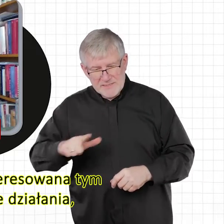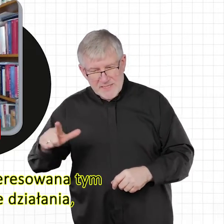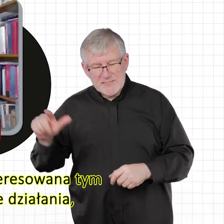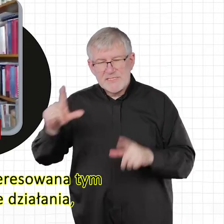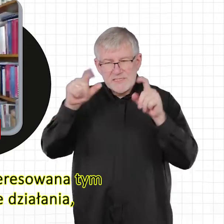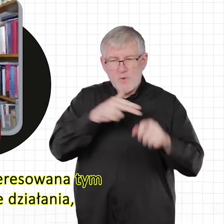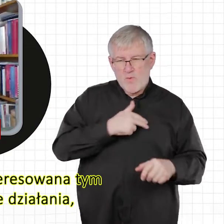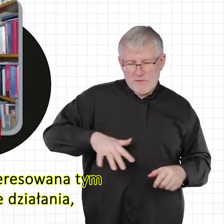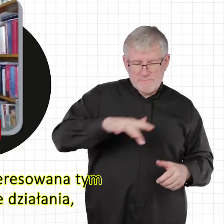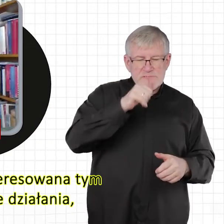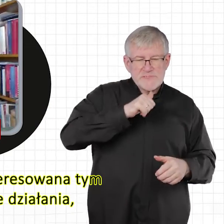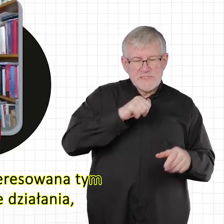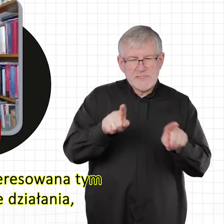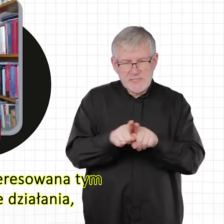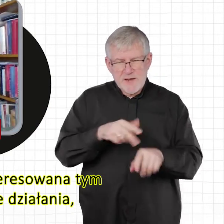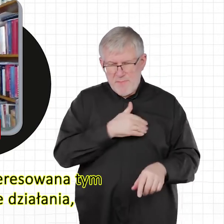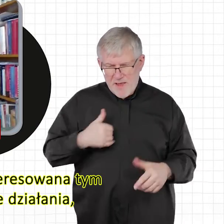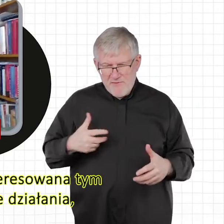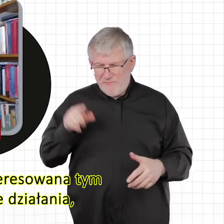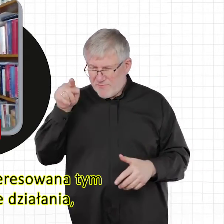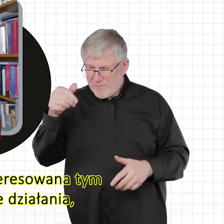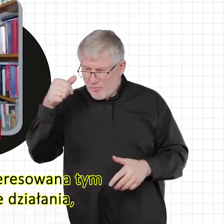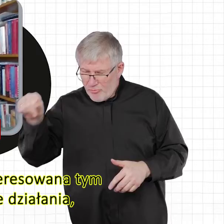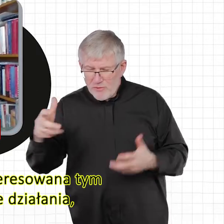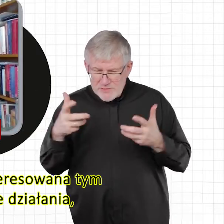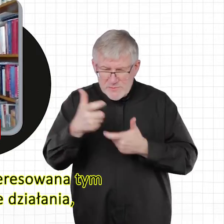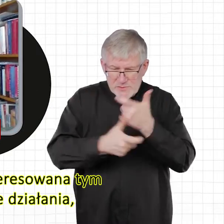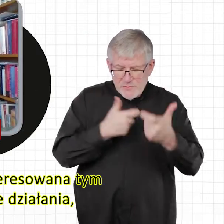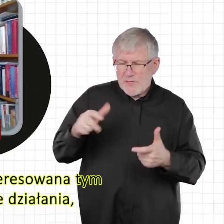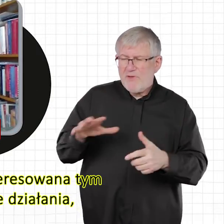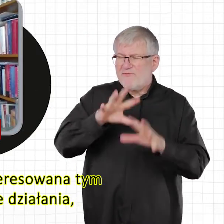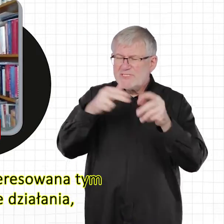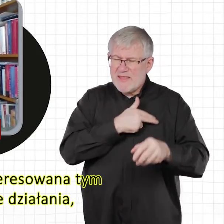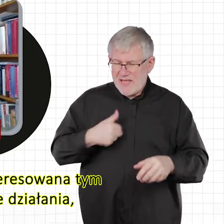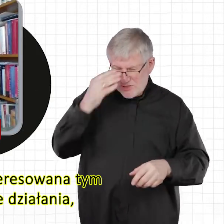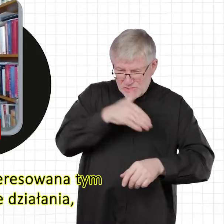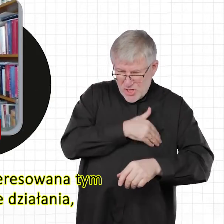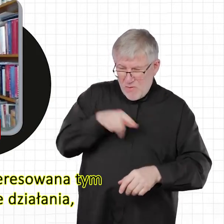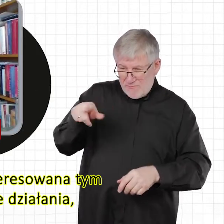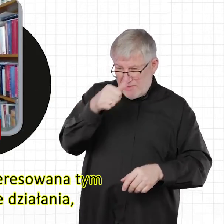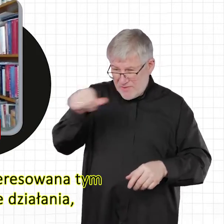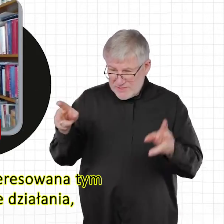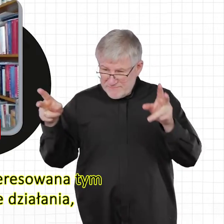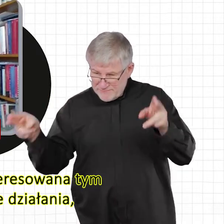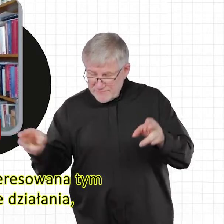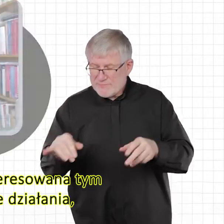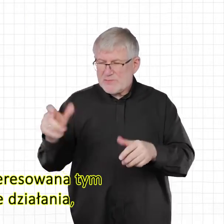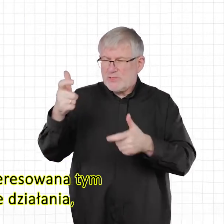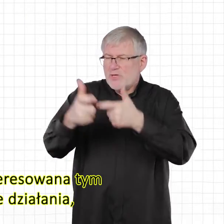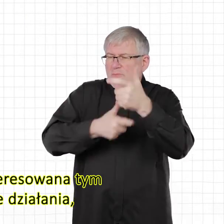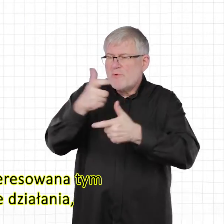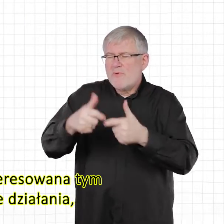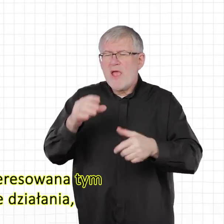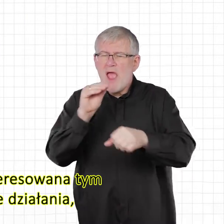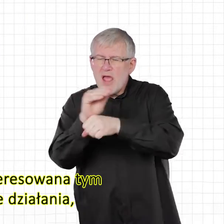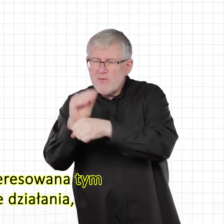And this is the clever thing. This is the clever thing, to get the teenagers so excited that the teachers that